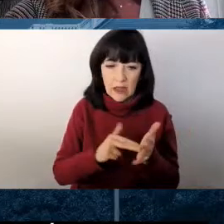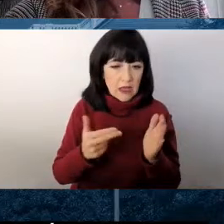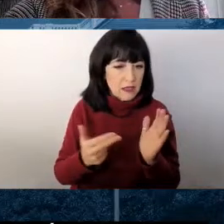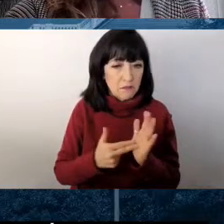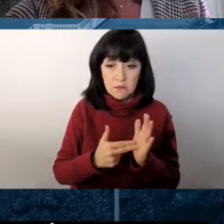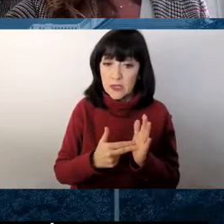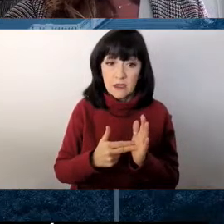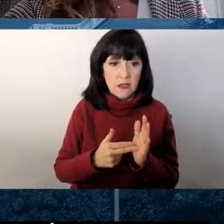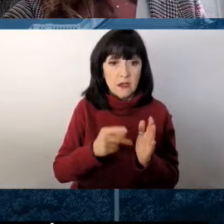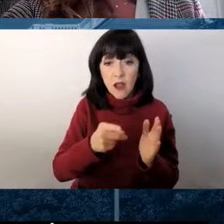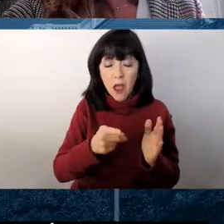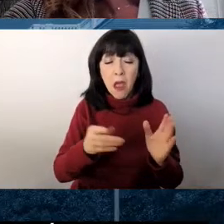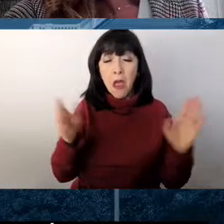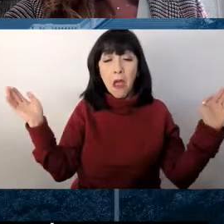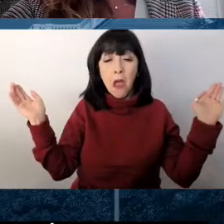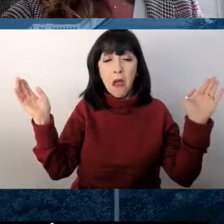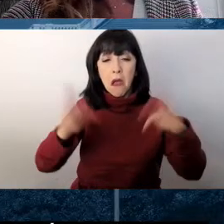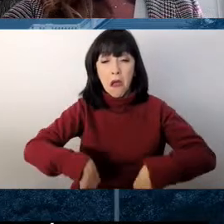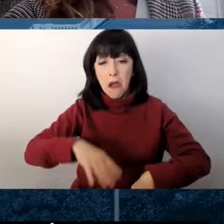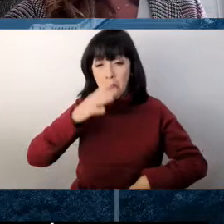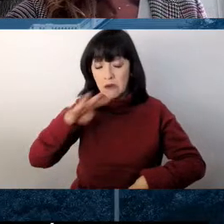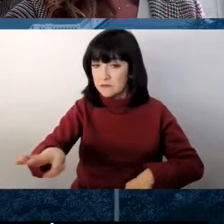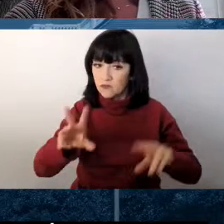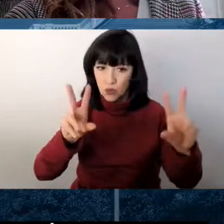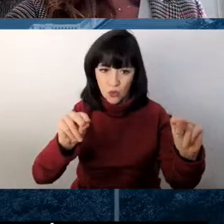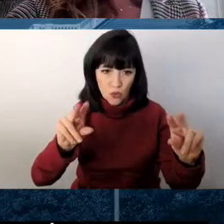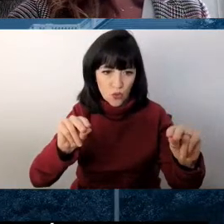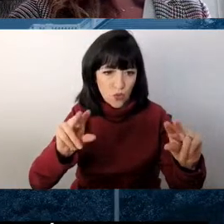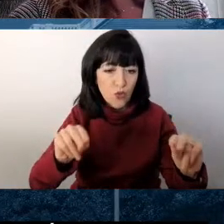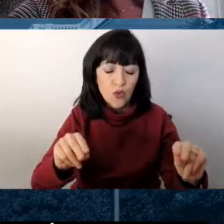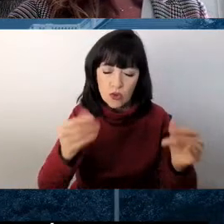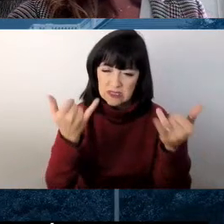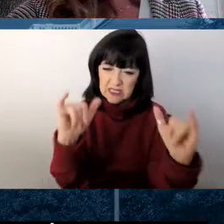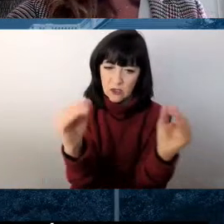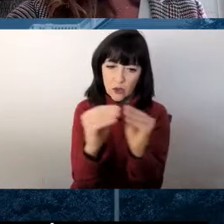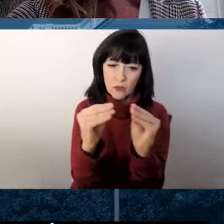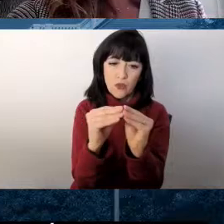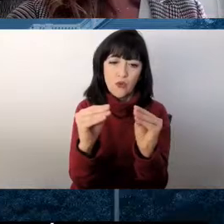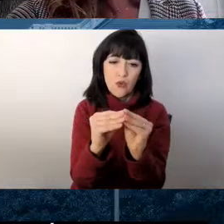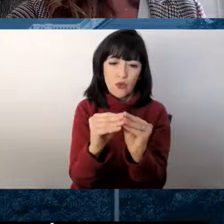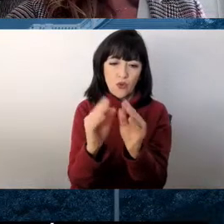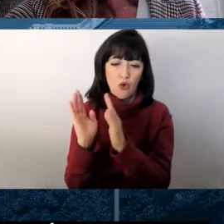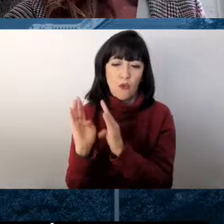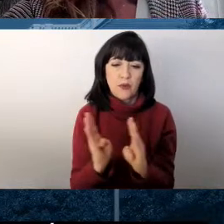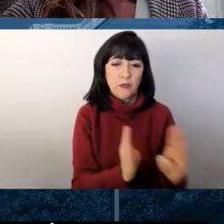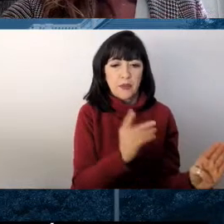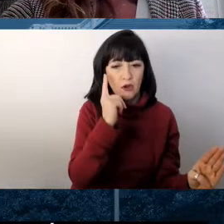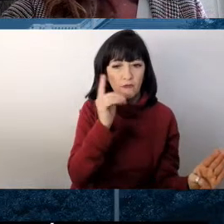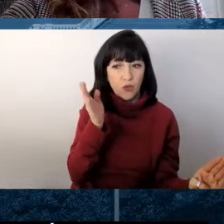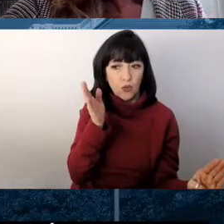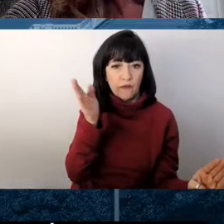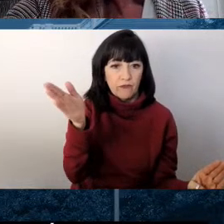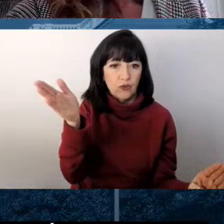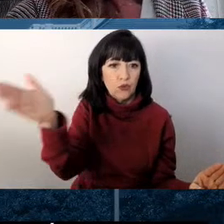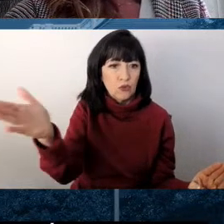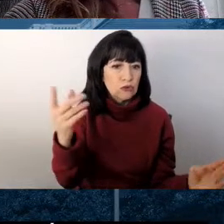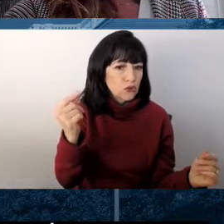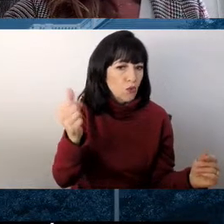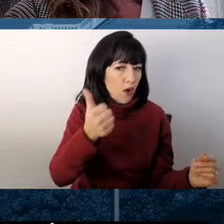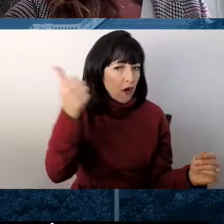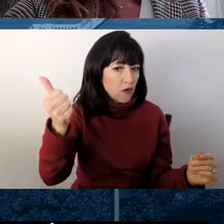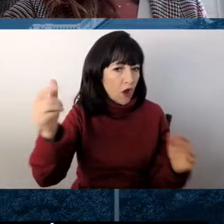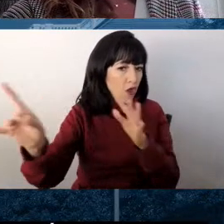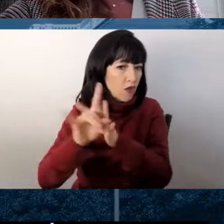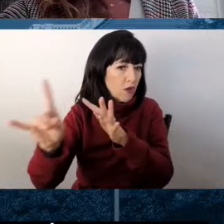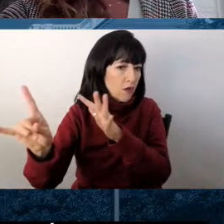with Omicron. And also there is more we need to do in preparation for future variants. So in regards